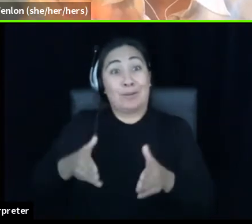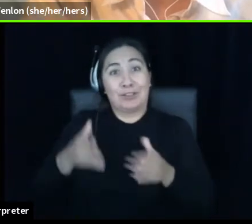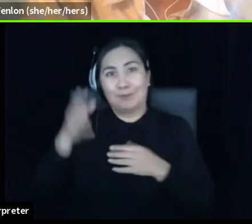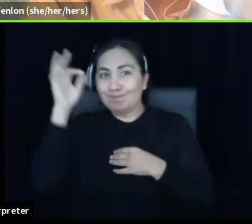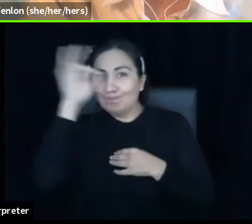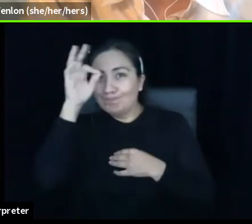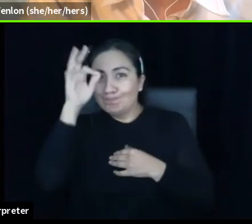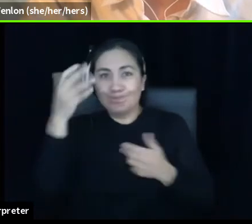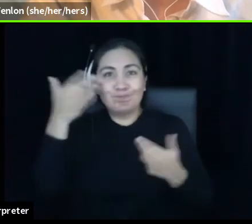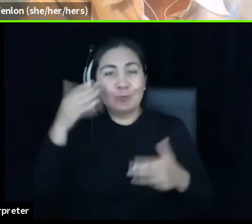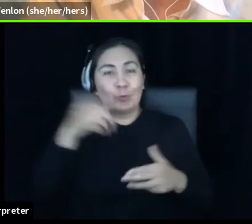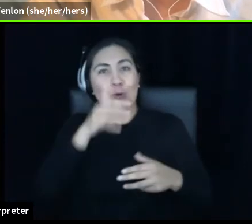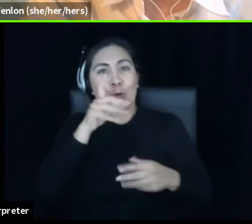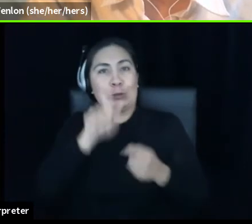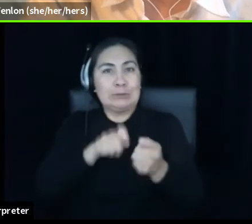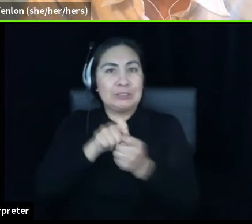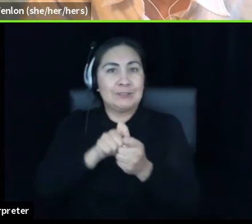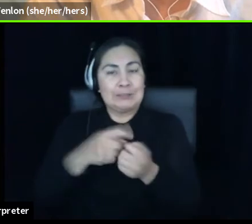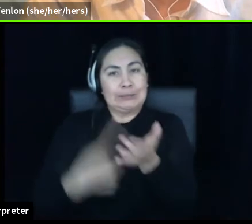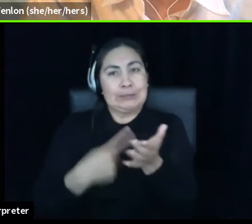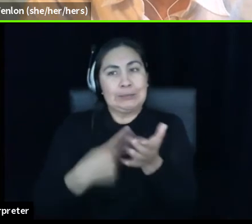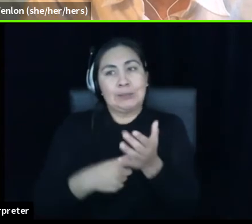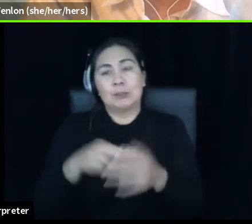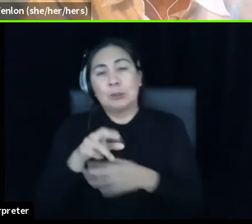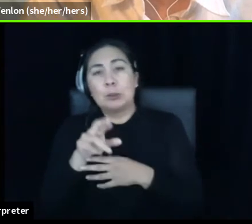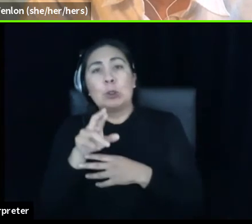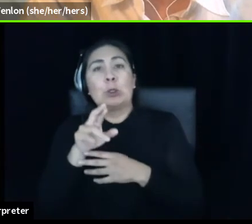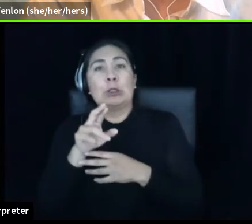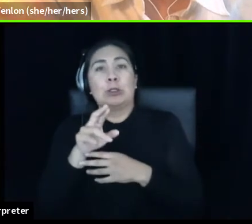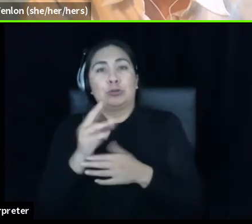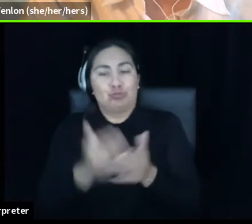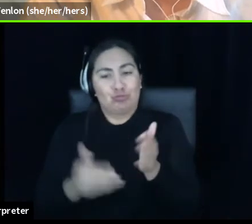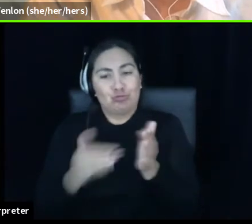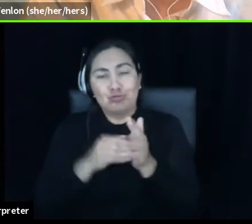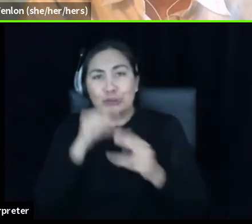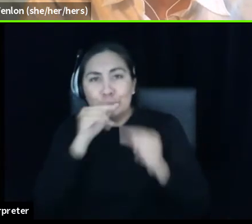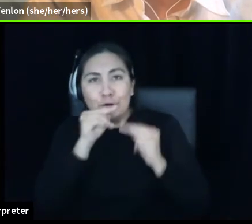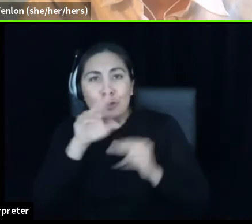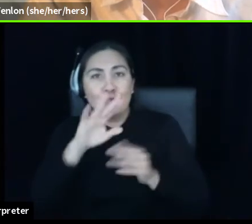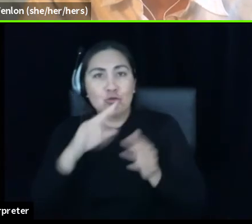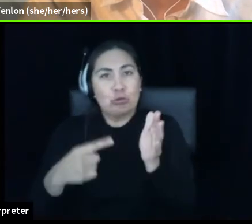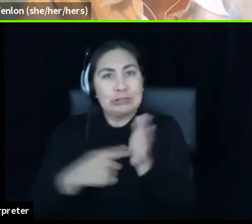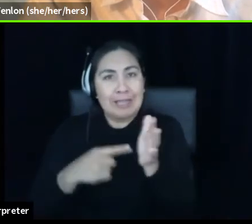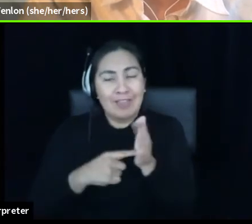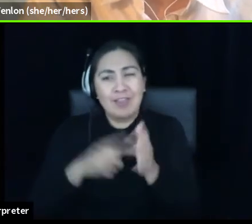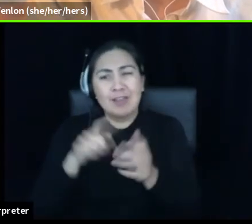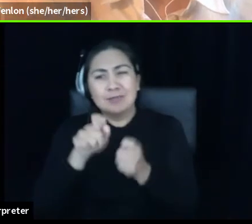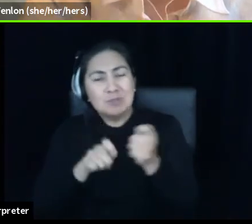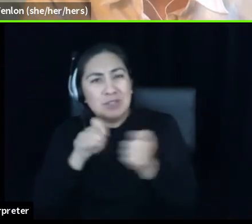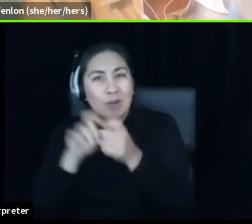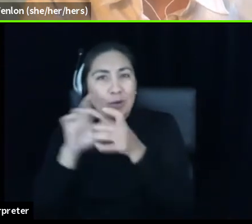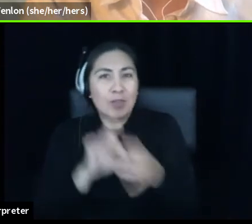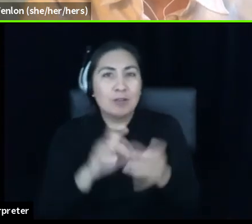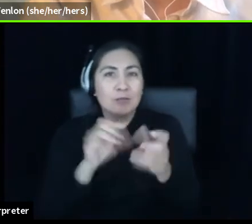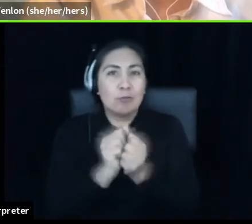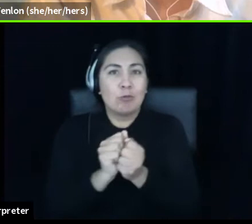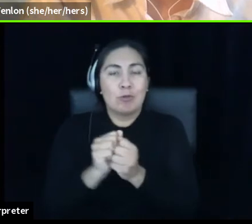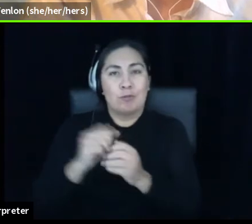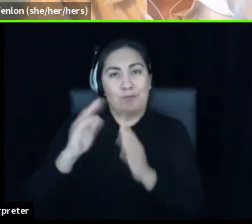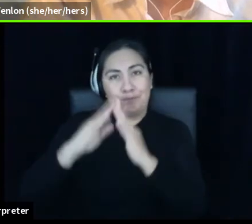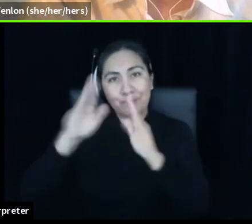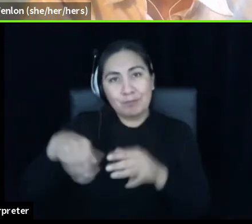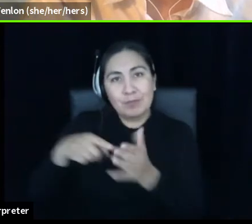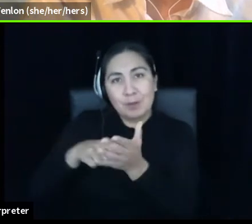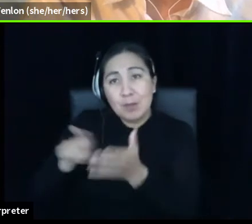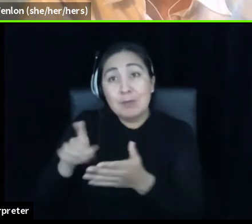talk specifically about renegotiating debt. So this question is specifically about mortgage payments. Any sense of what lenders are